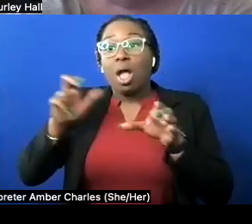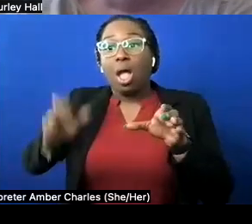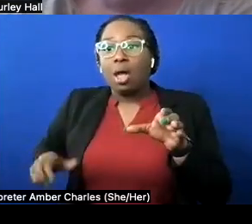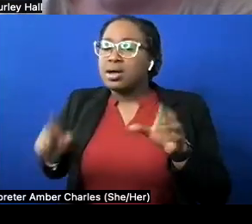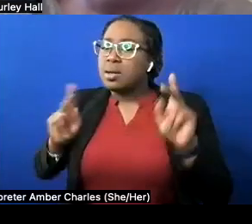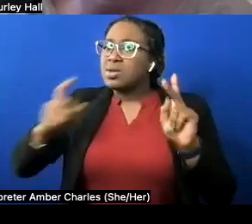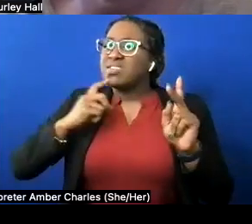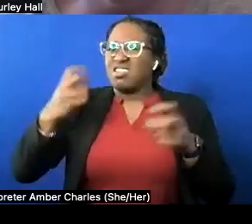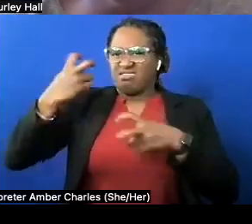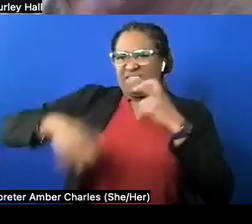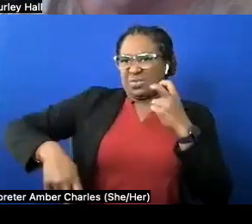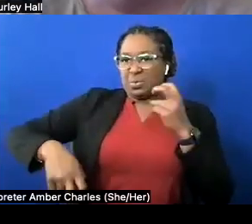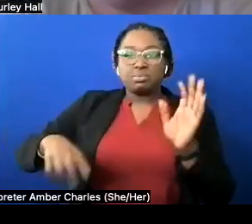say